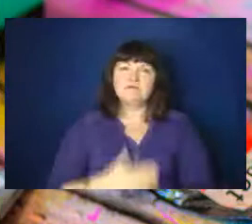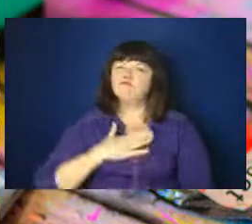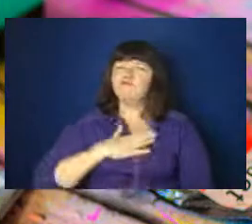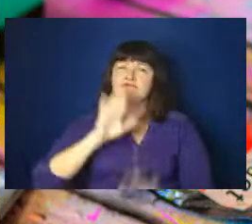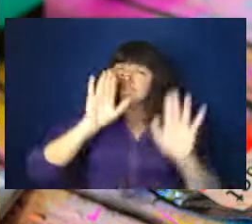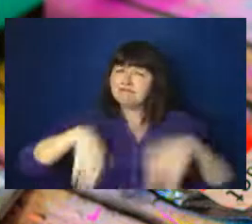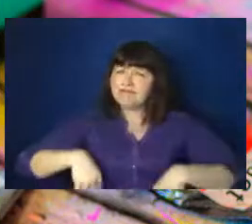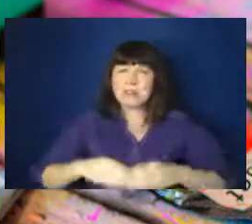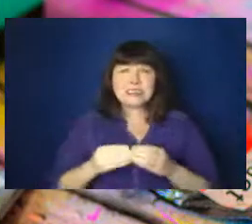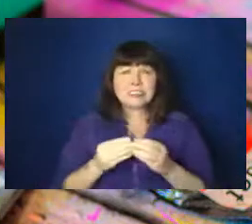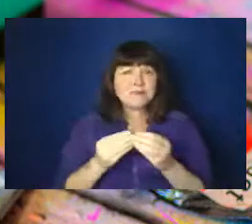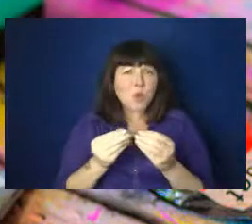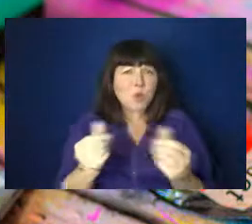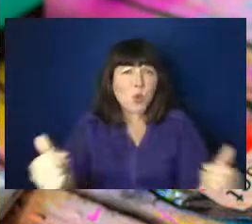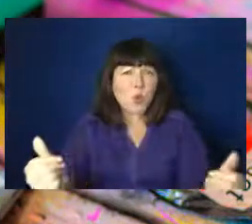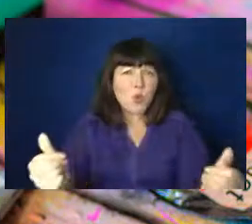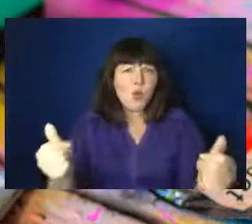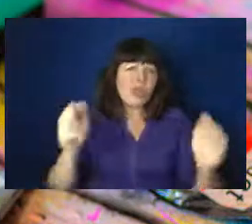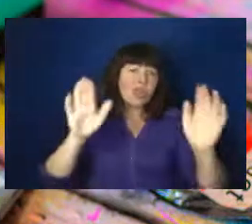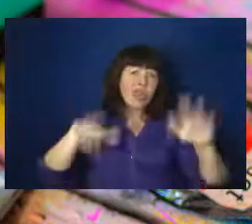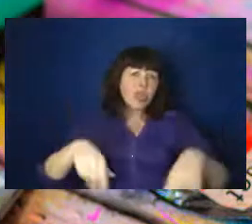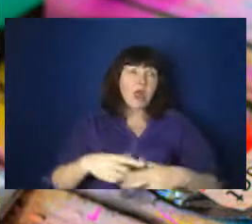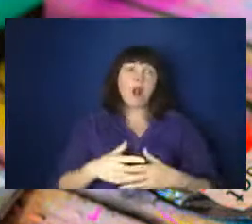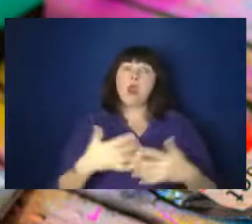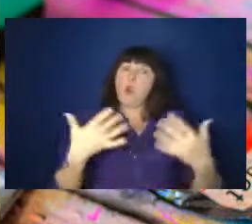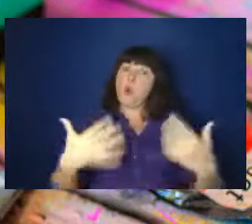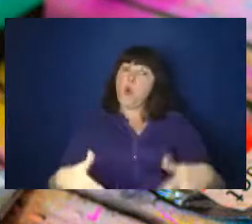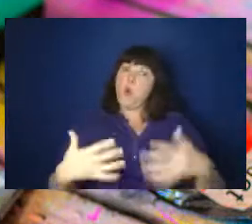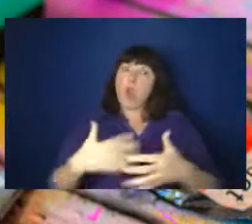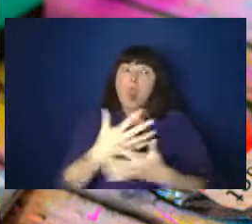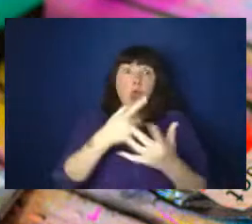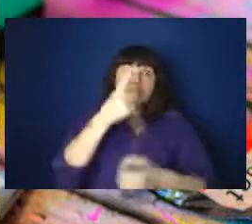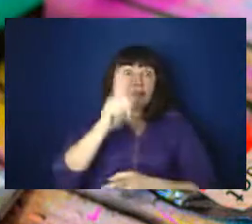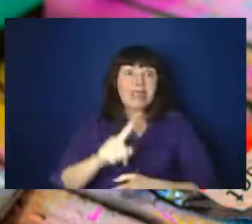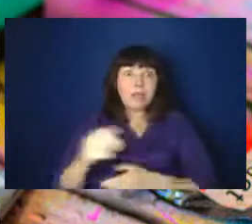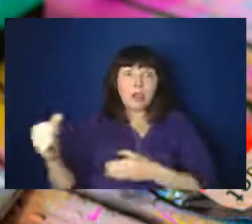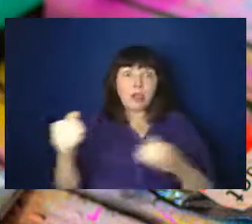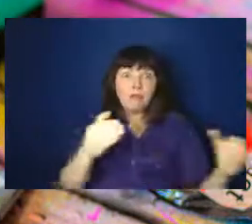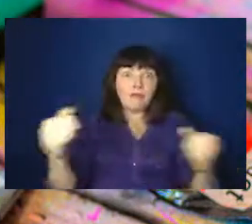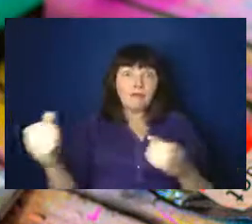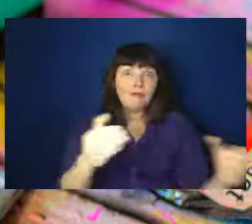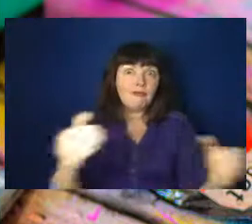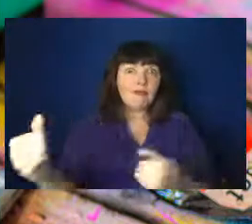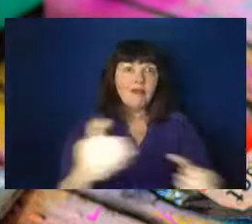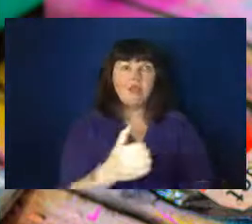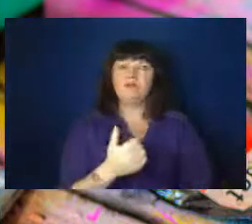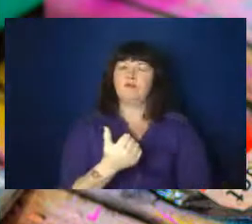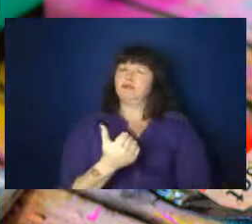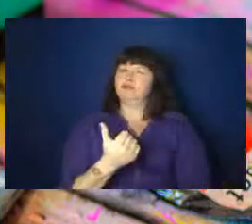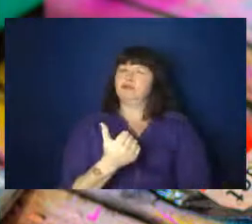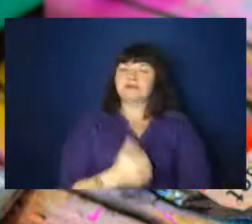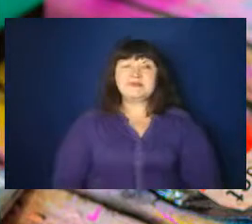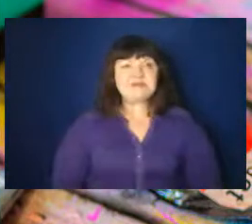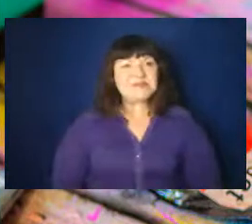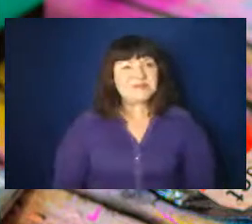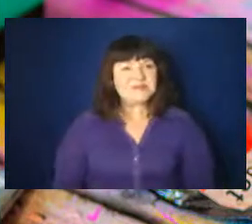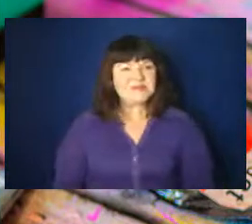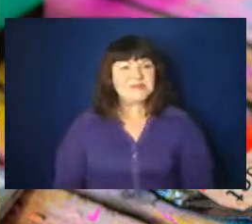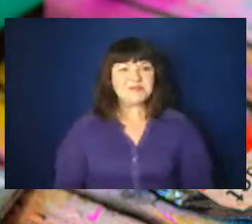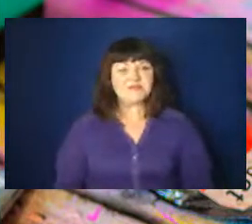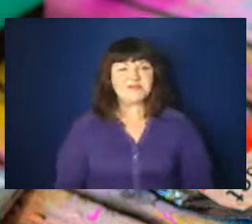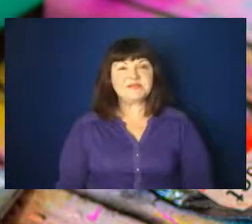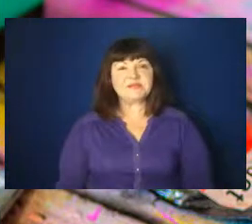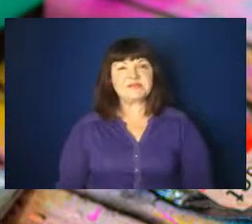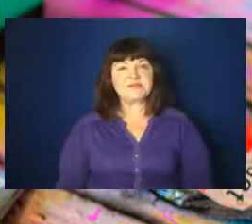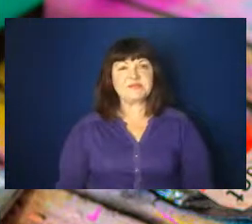got a good team. We've got loads of awesome guests that we're going to meet. So we'll be good. We'll be good. Now, if you're watching